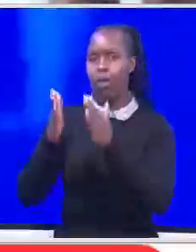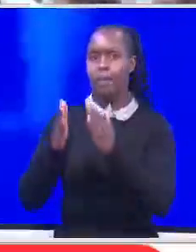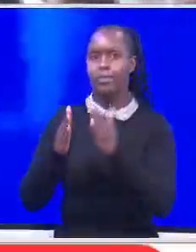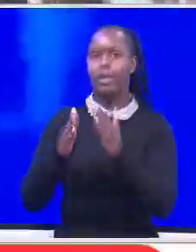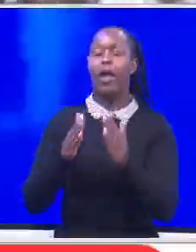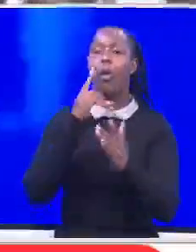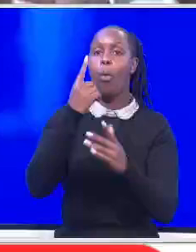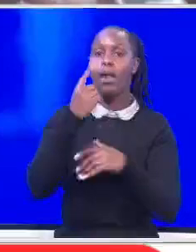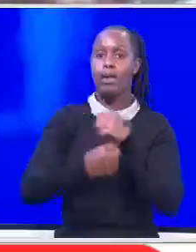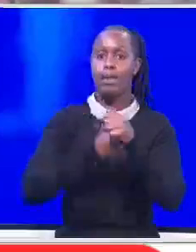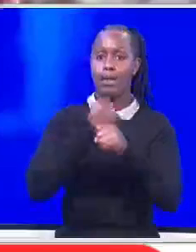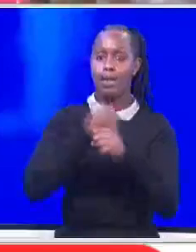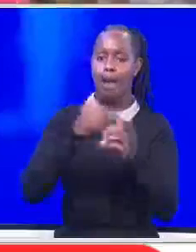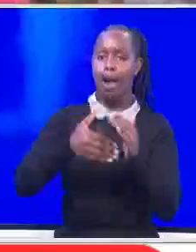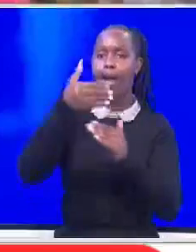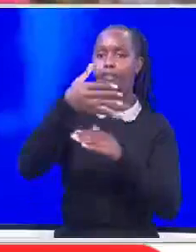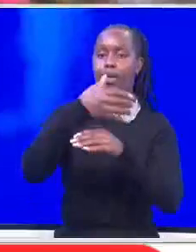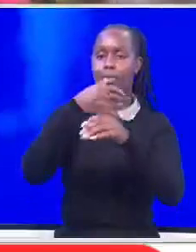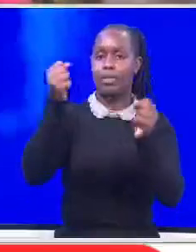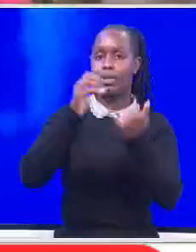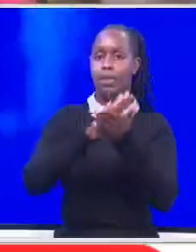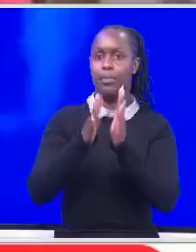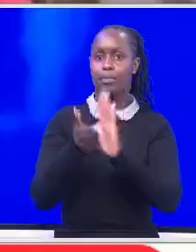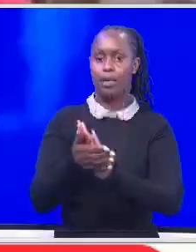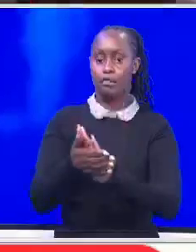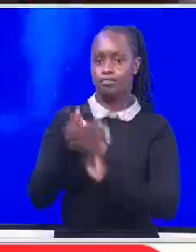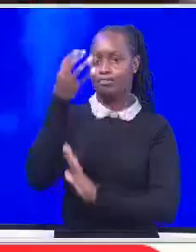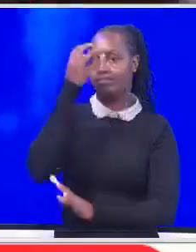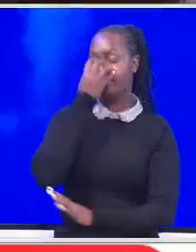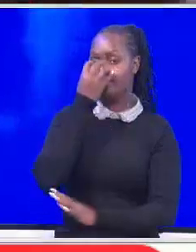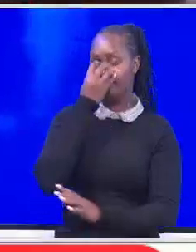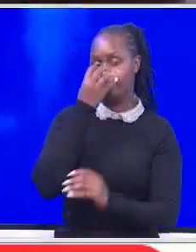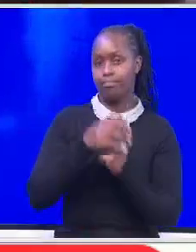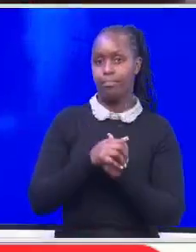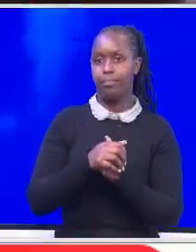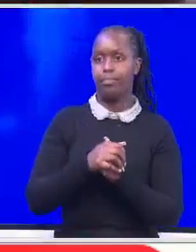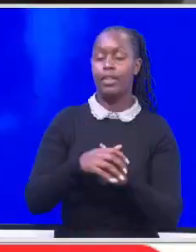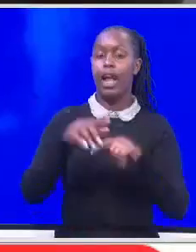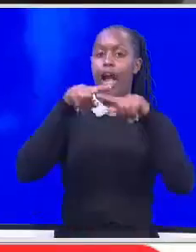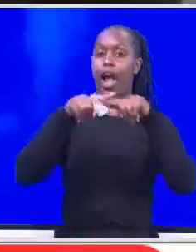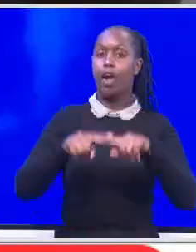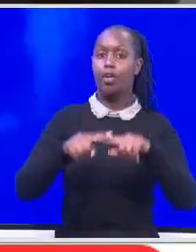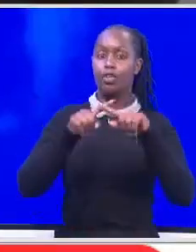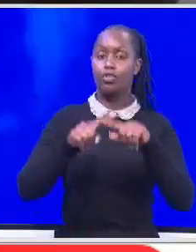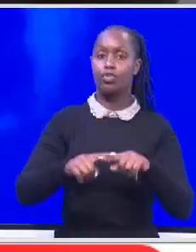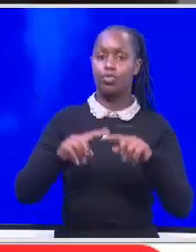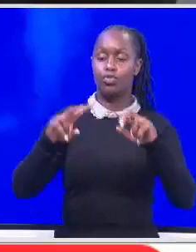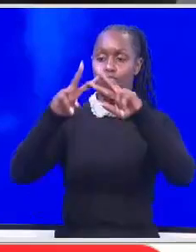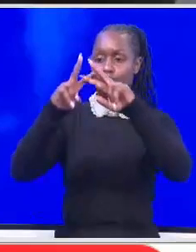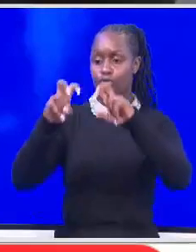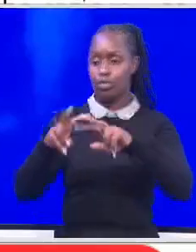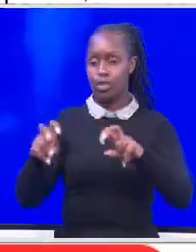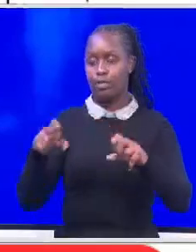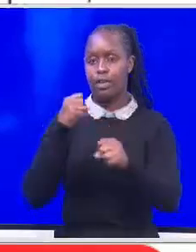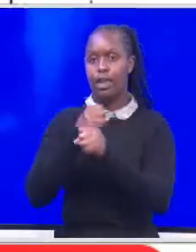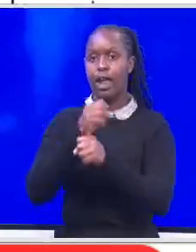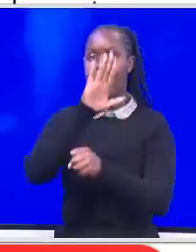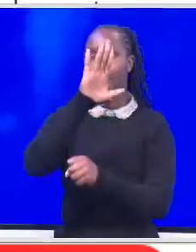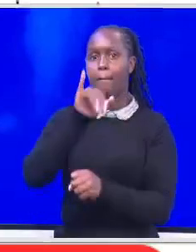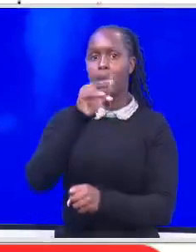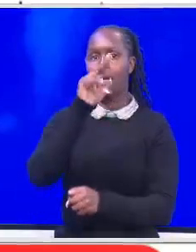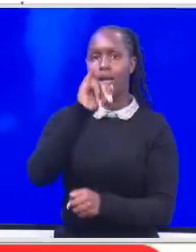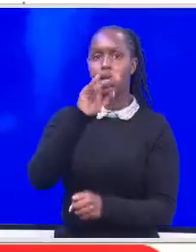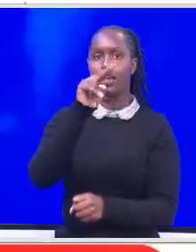after President William Ruto took power. Mtoto wa tajiri na maskini. According to the survey conducted by Infotrack,